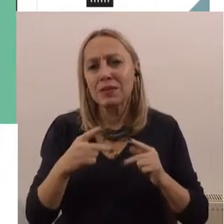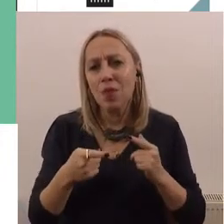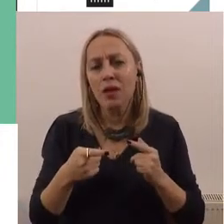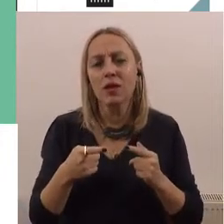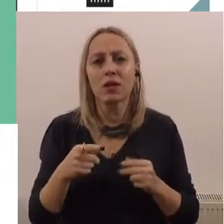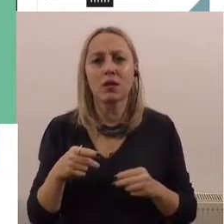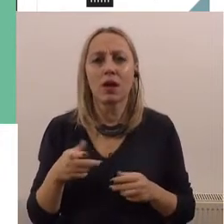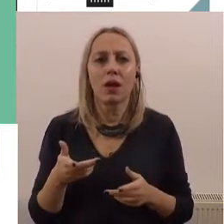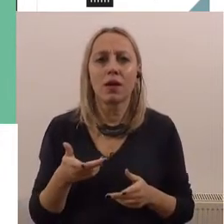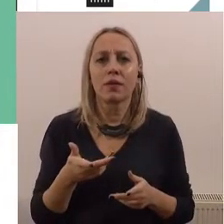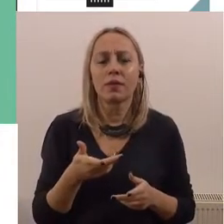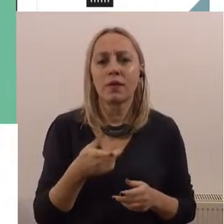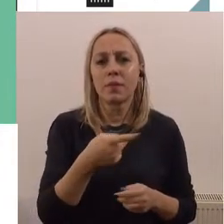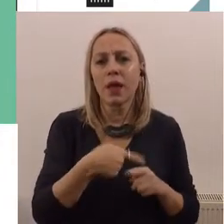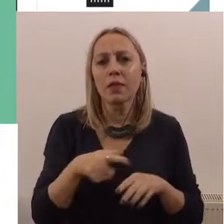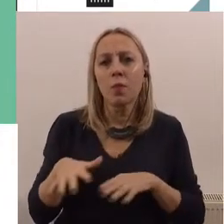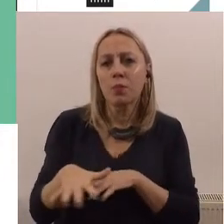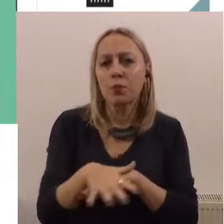the first